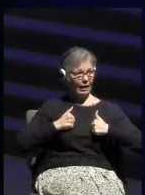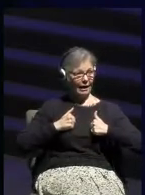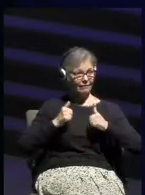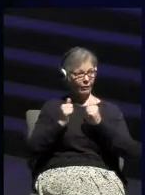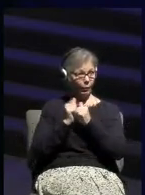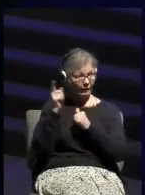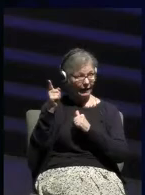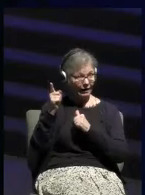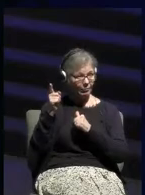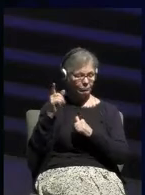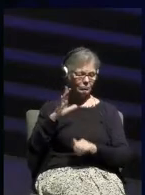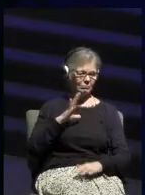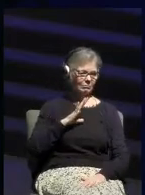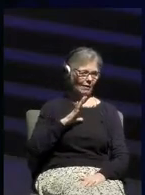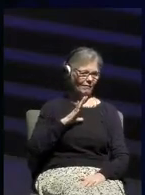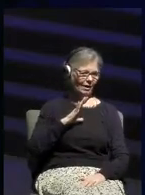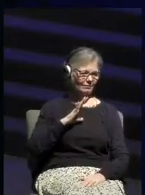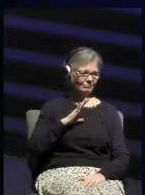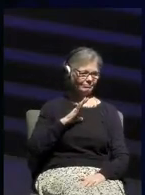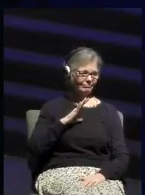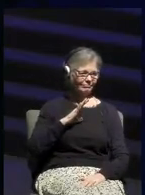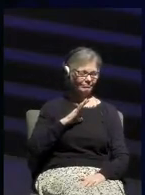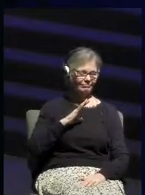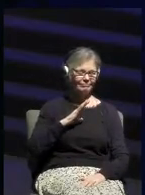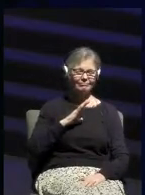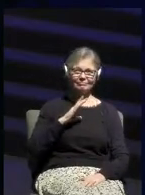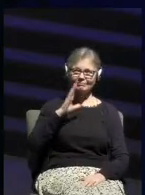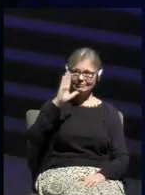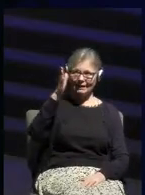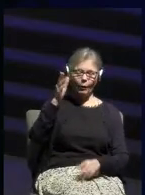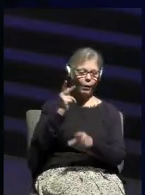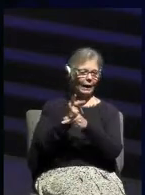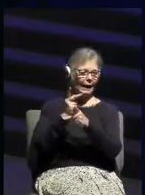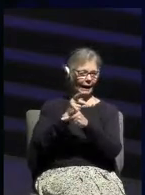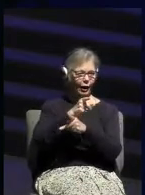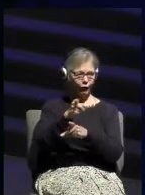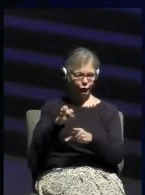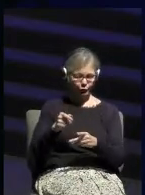Him and into His care.